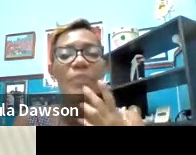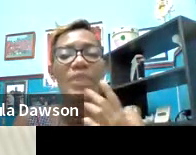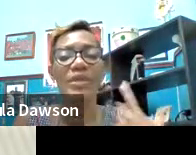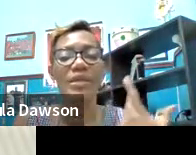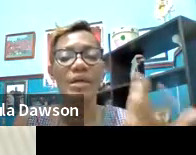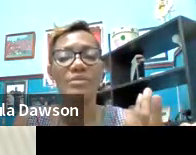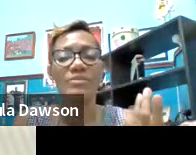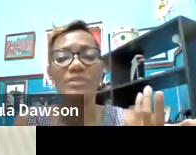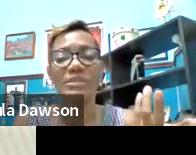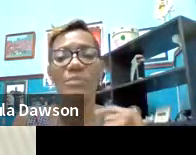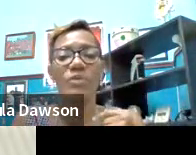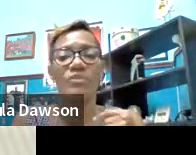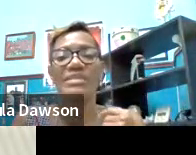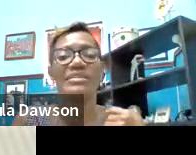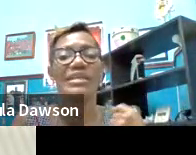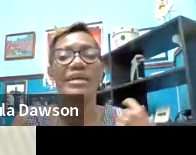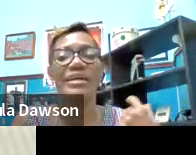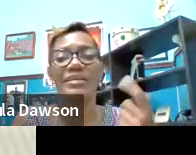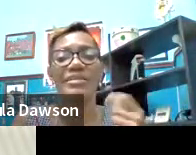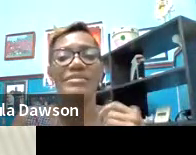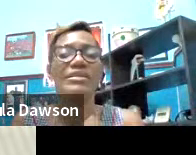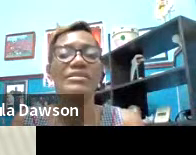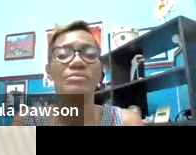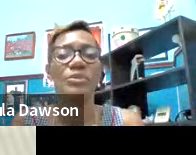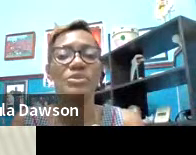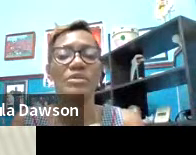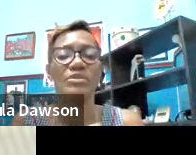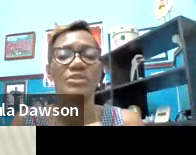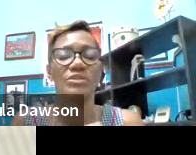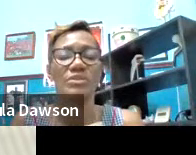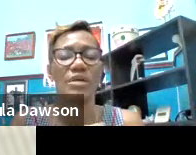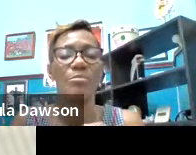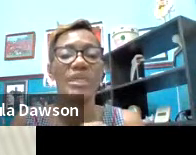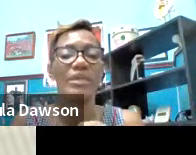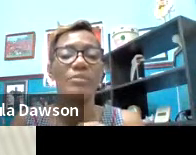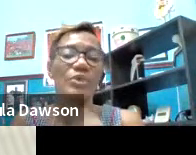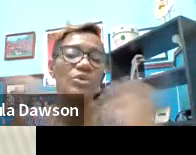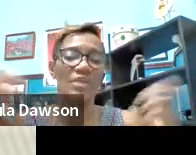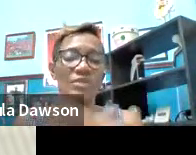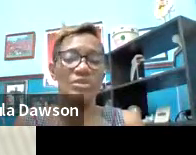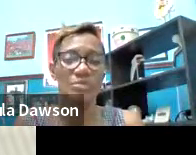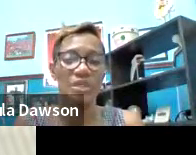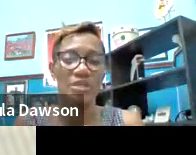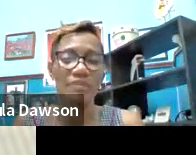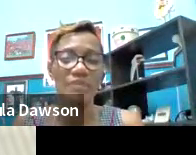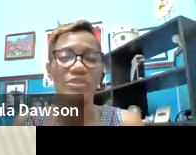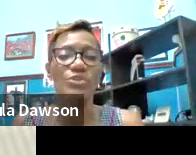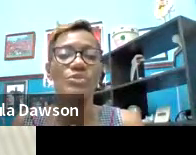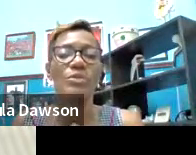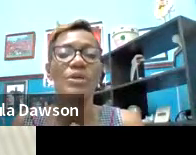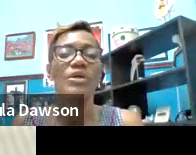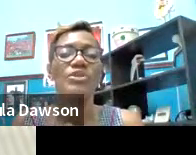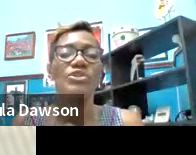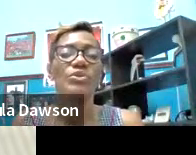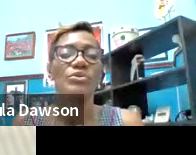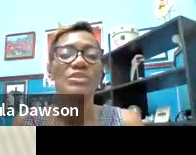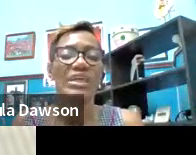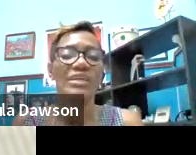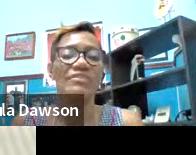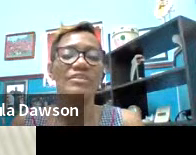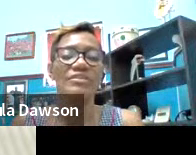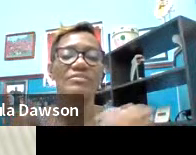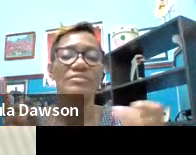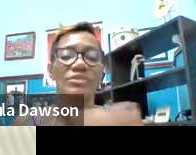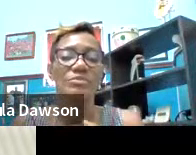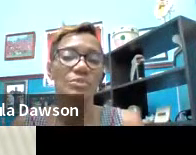Let's skip over that slide, unless that's what Botox we don't have in Jamaica. They have that in Europe. So the